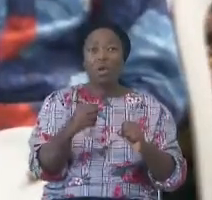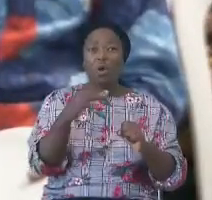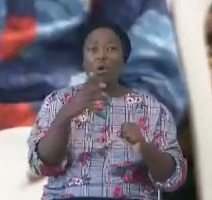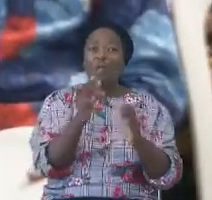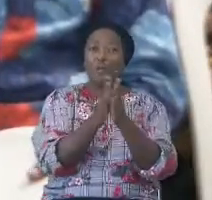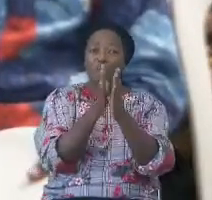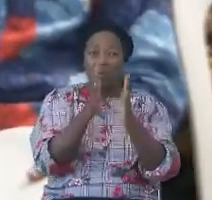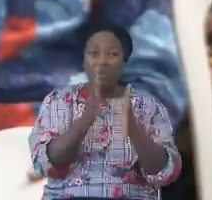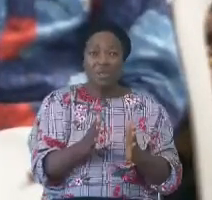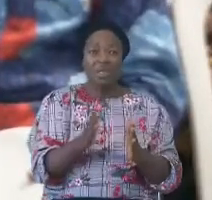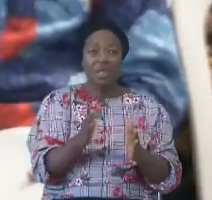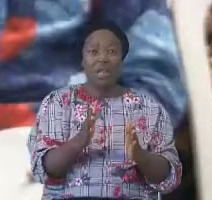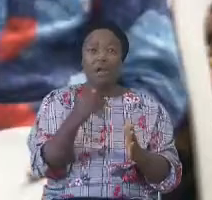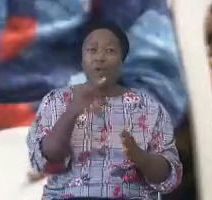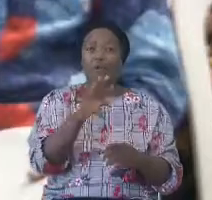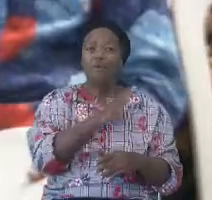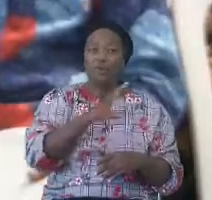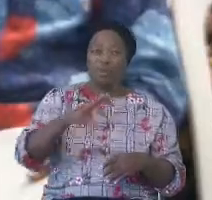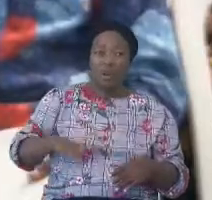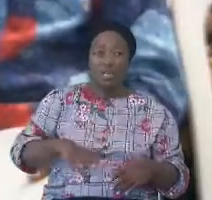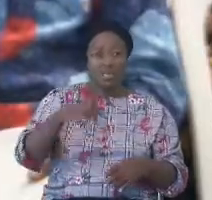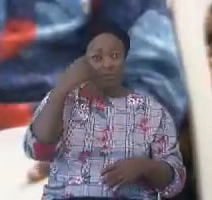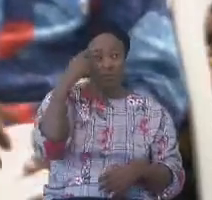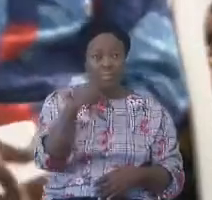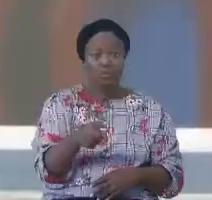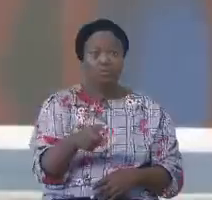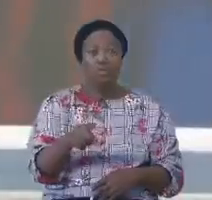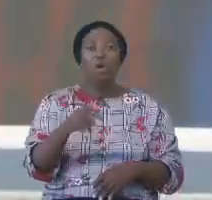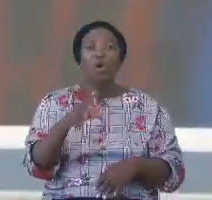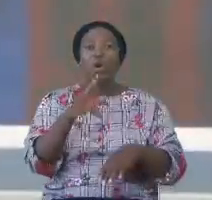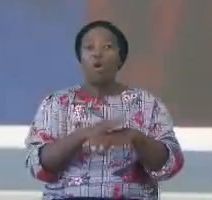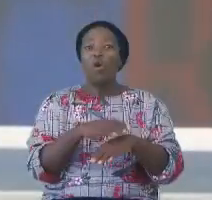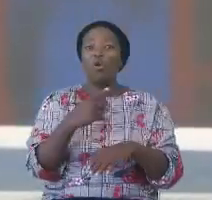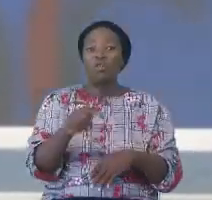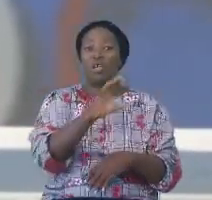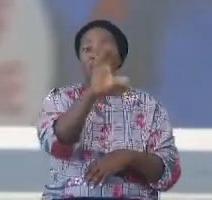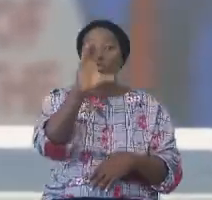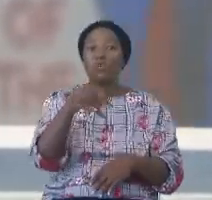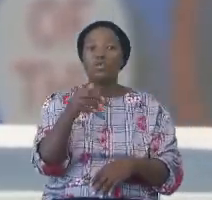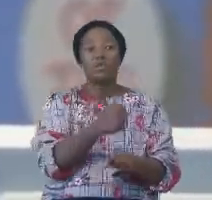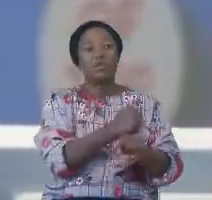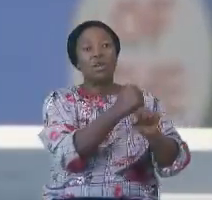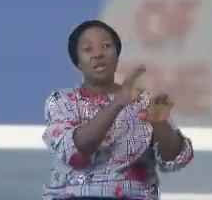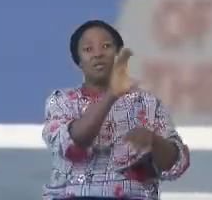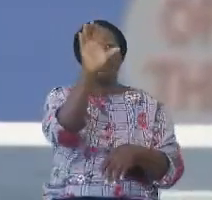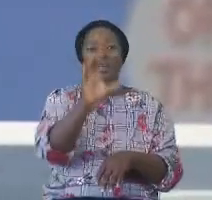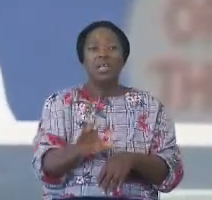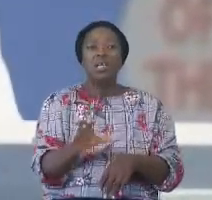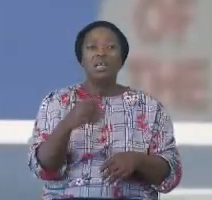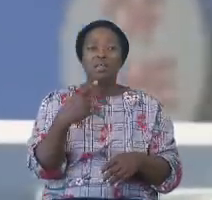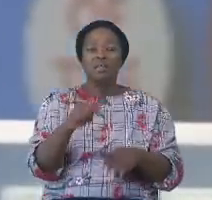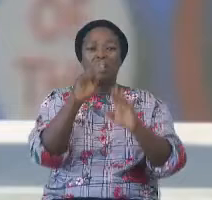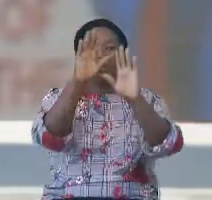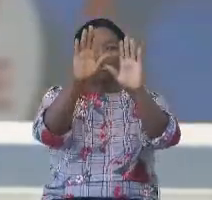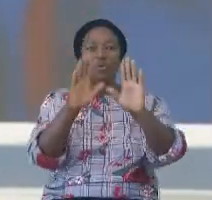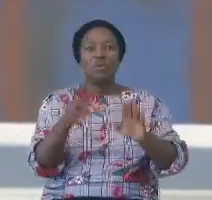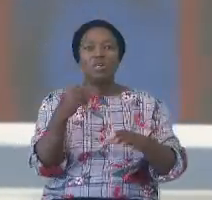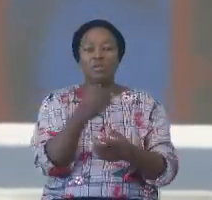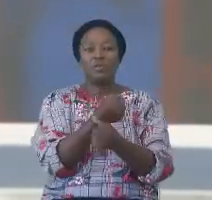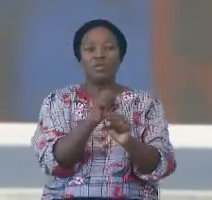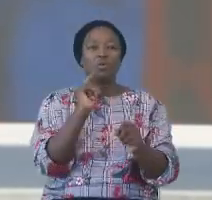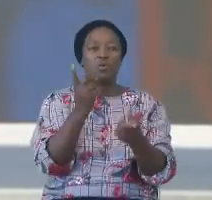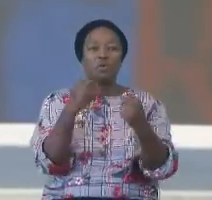come to the lord on the stress of the supplication of christ for you on the